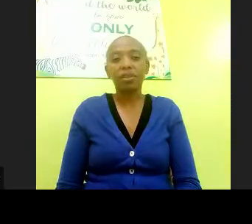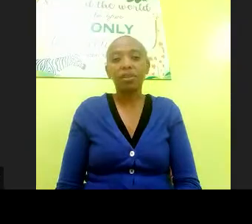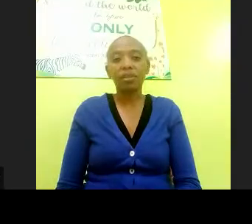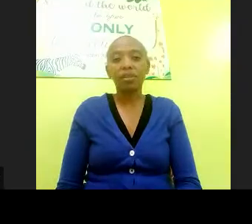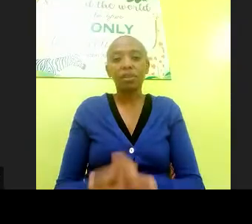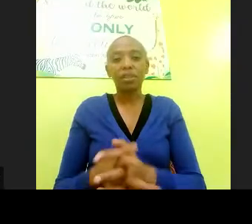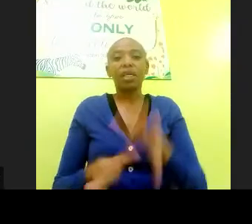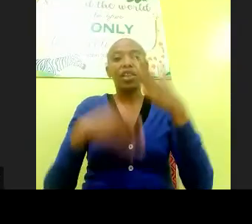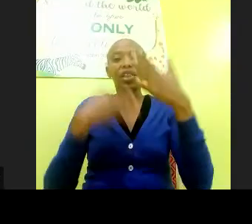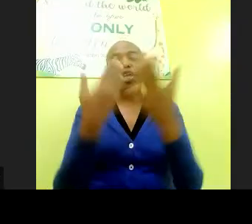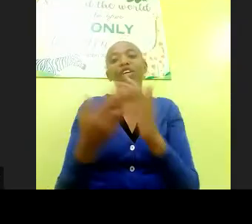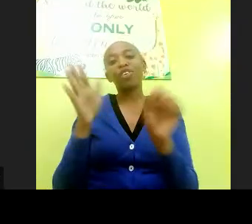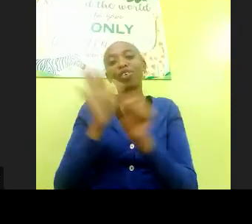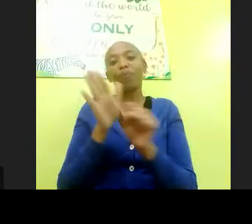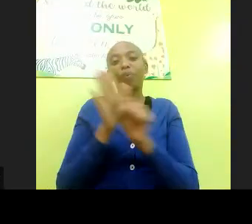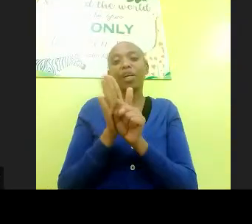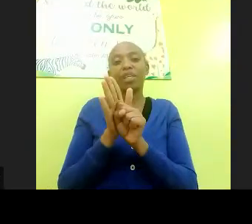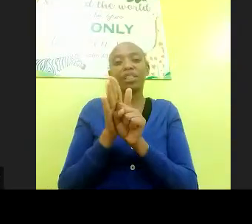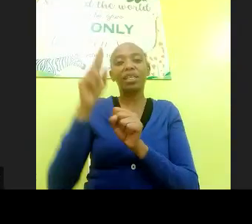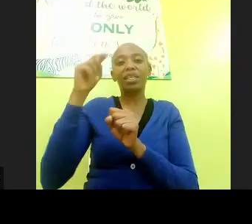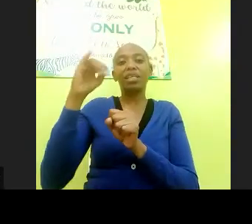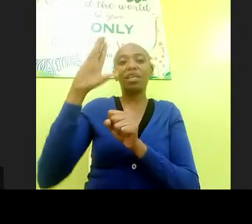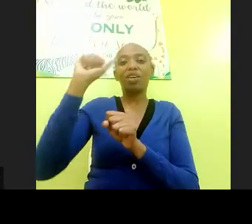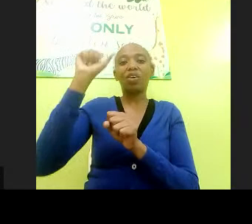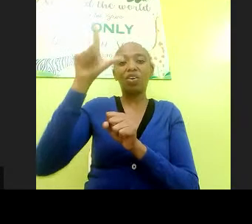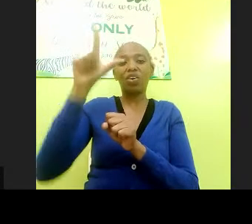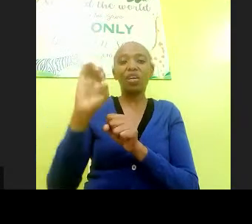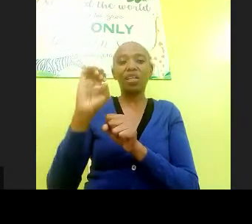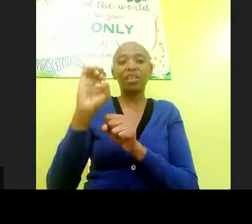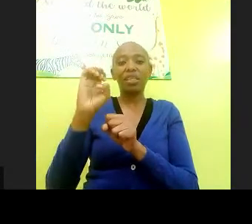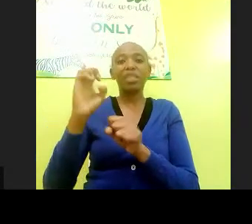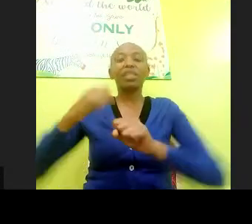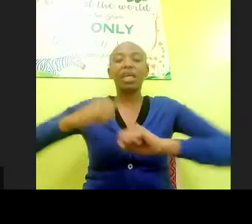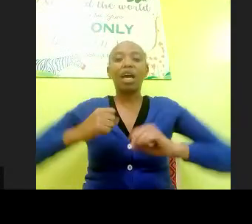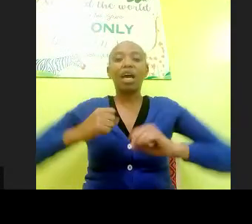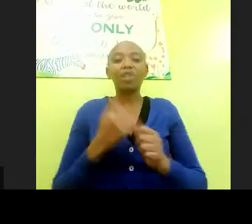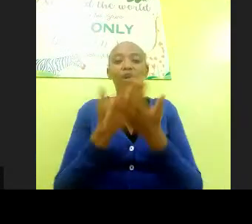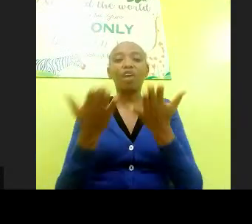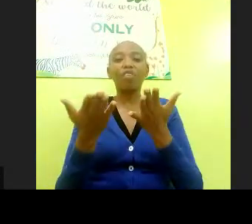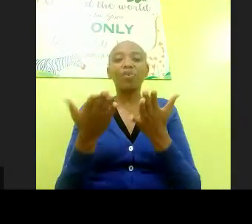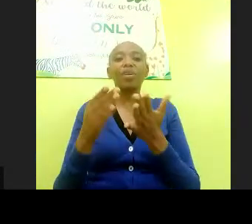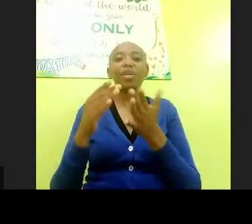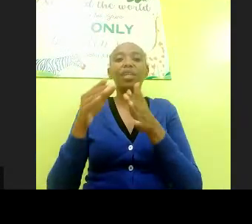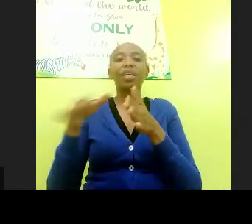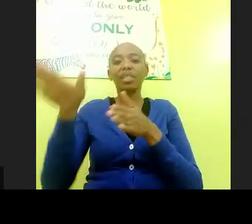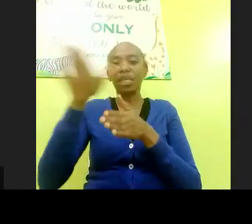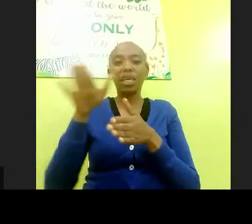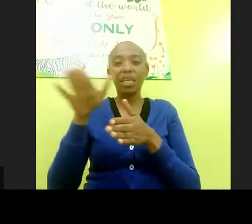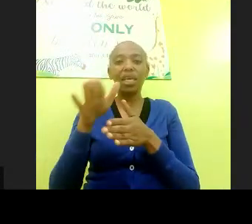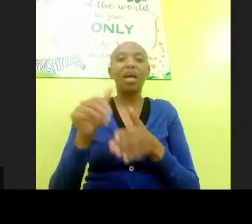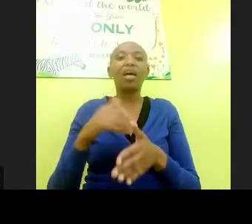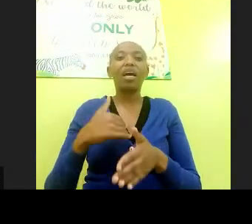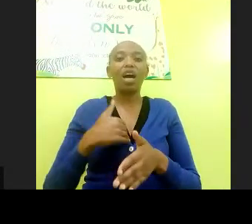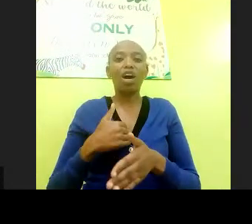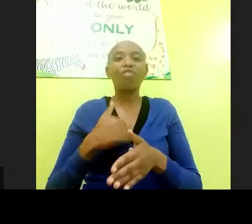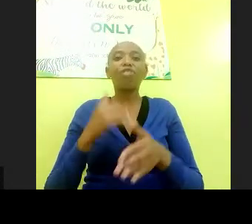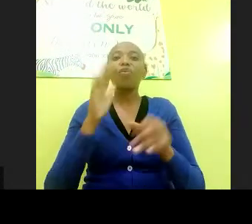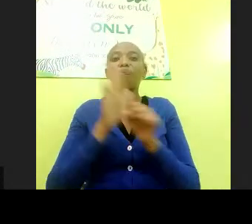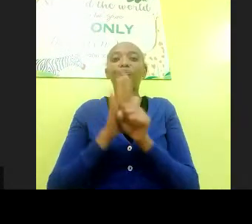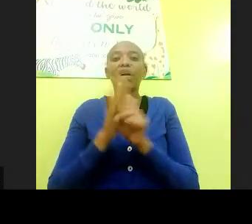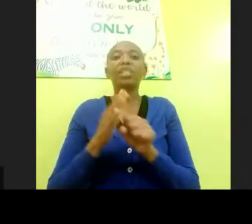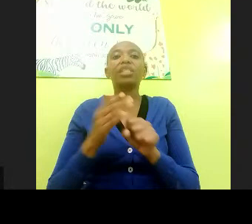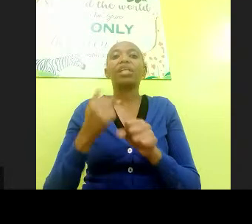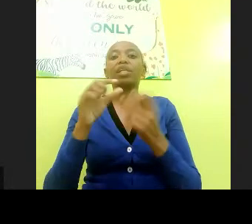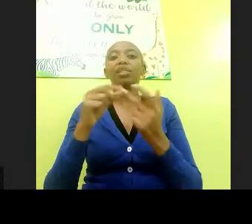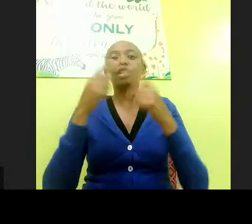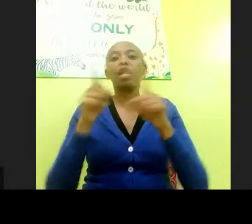Thank you so much, Nicole. It's so lovely to have you in the FemNet space. I know now that you're with Christian Aid, but